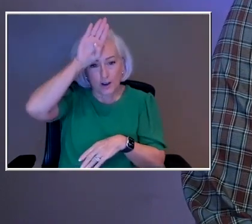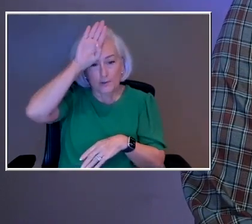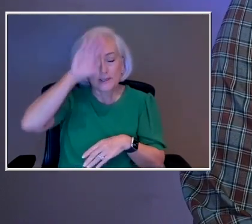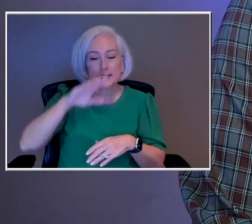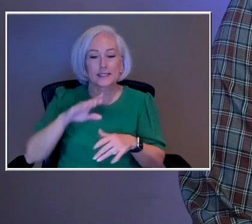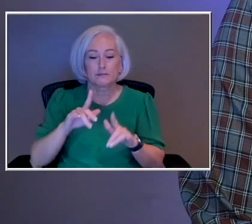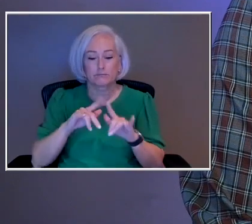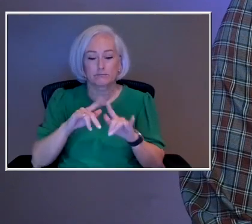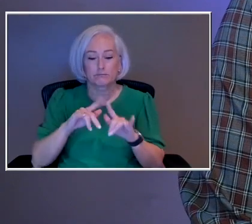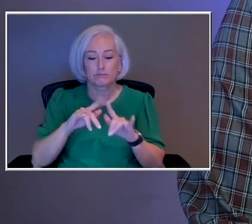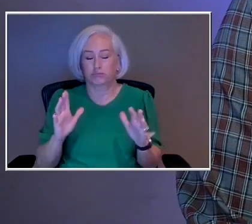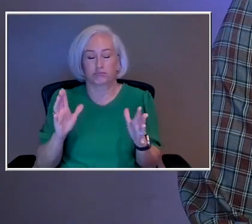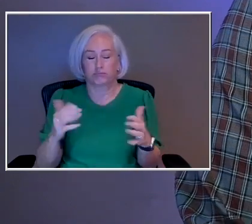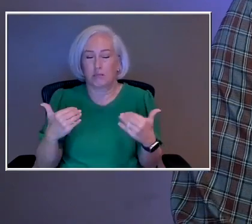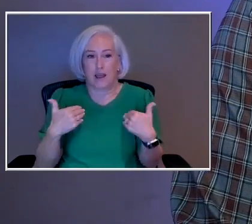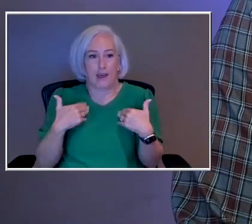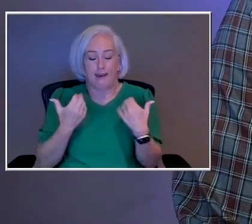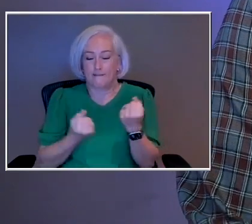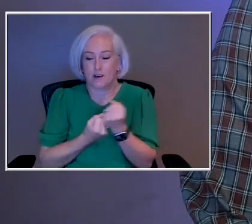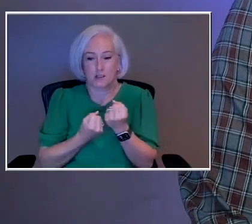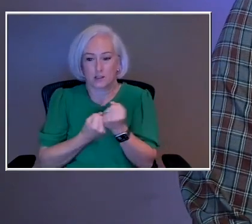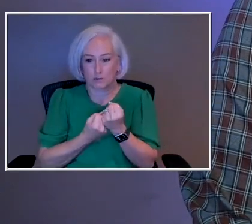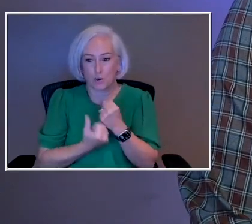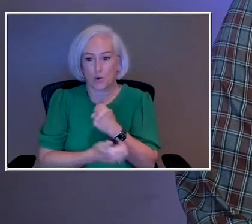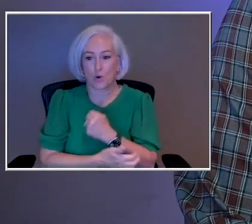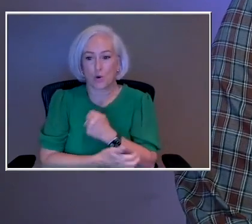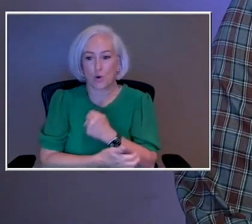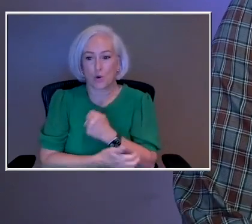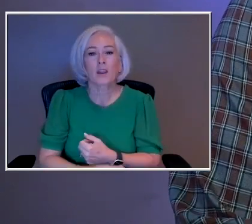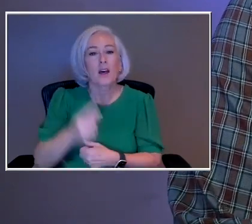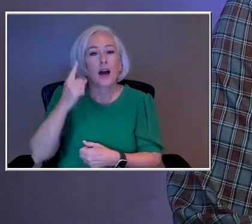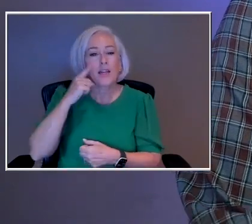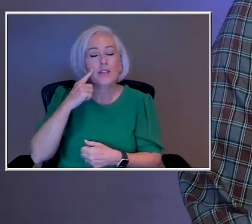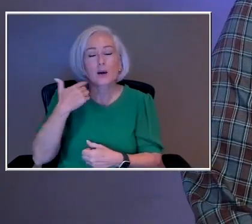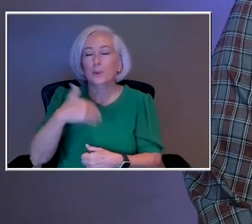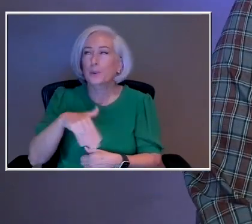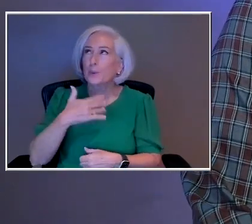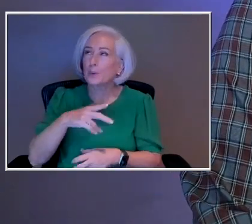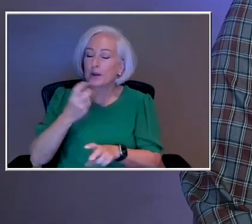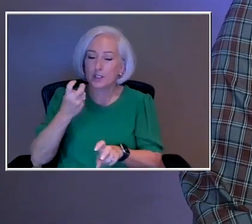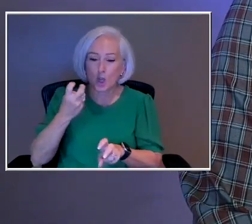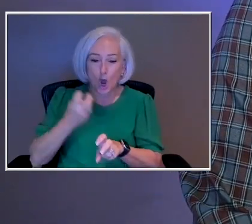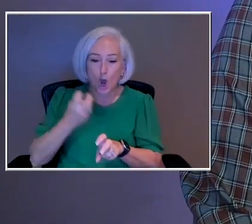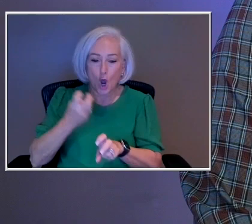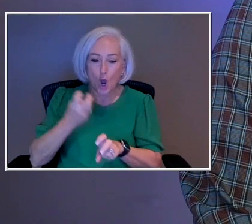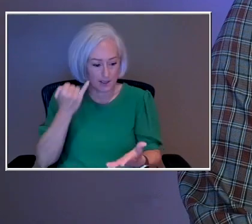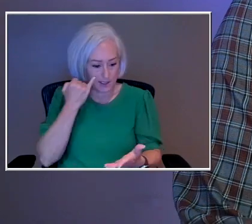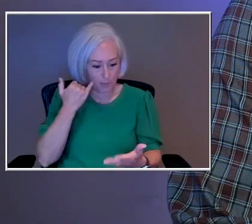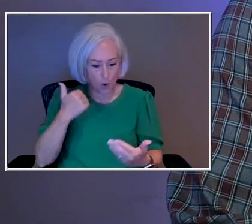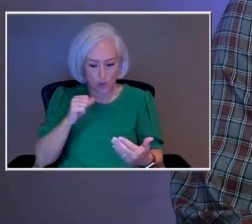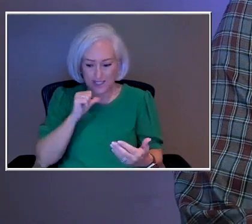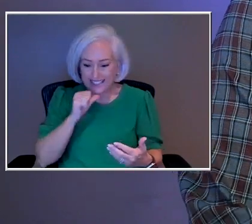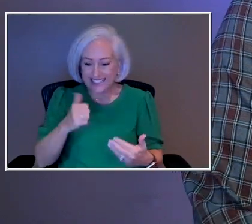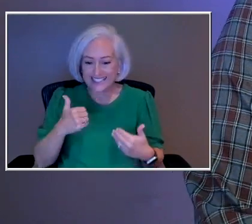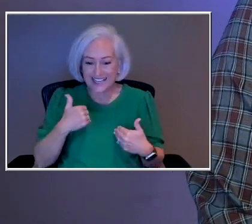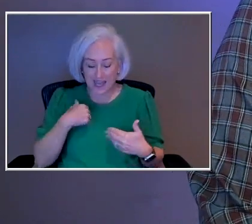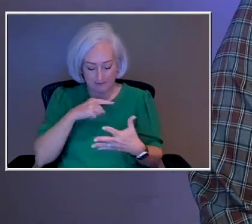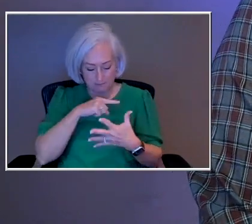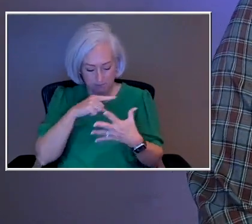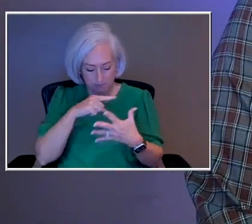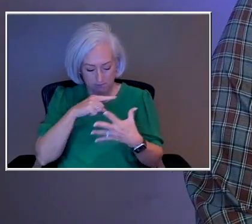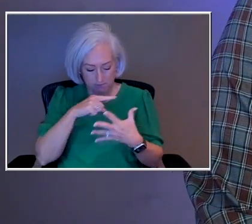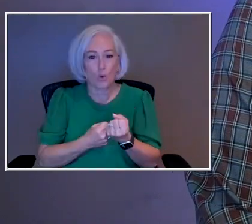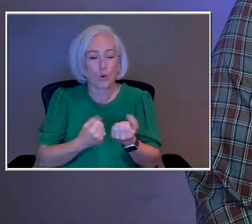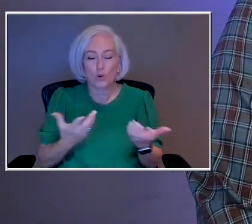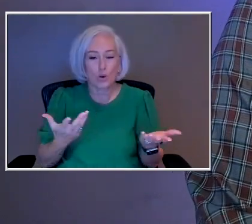thinking, this is extremely difficult to go through. What if we didn't have that support network that we were fortunate enough